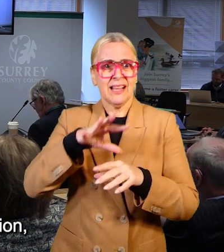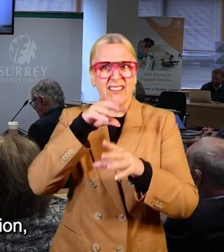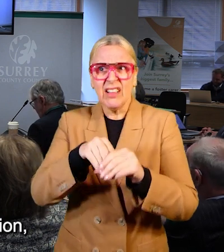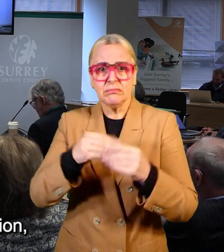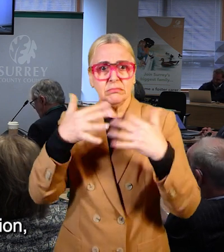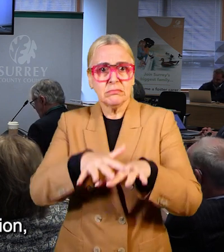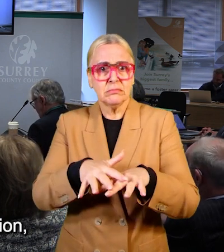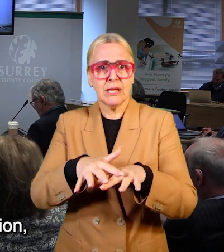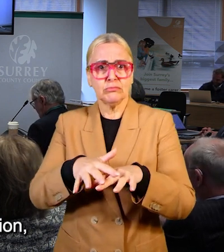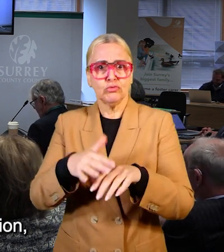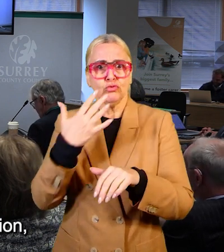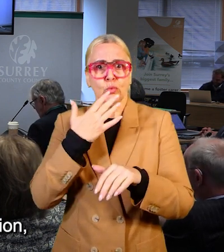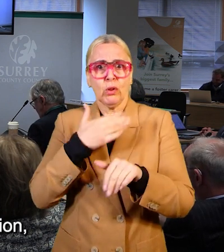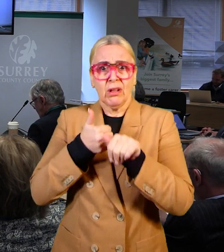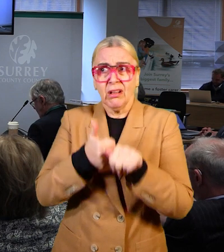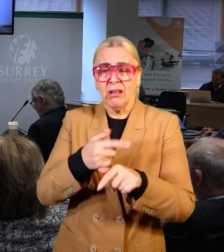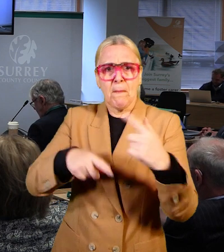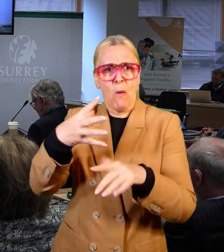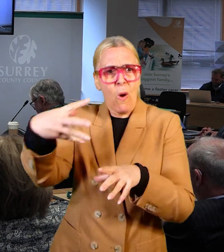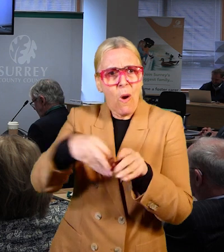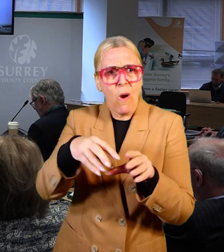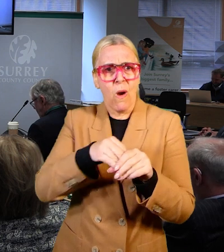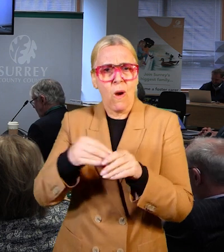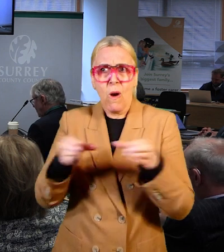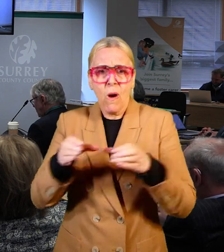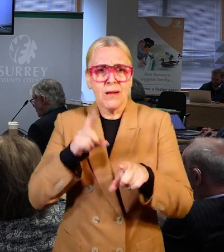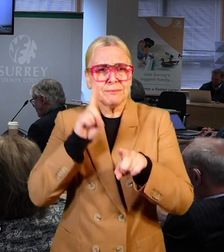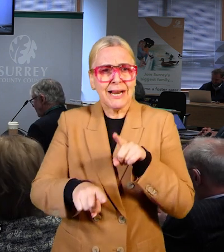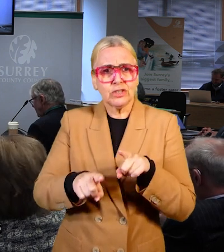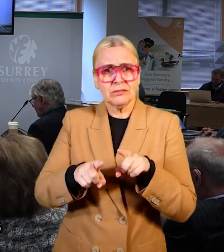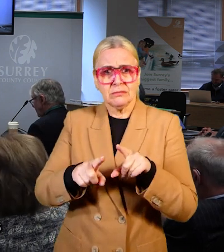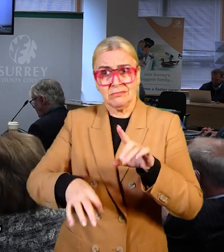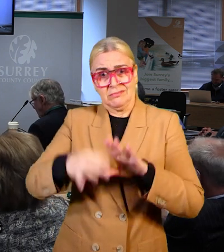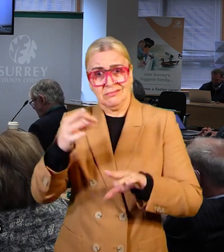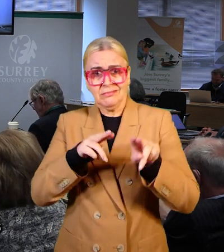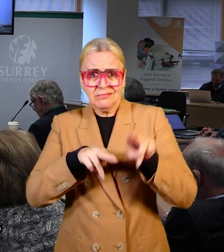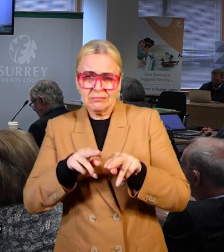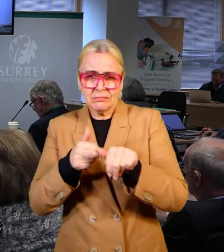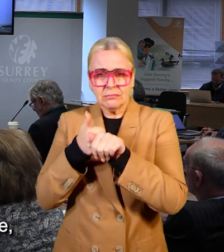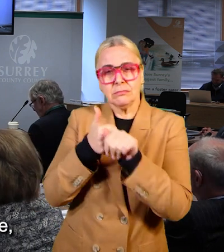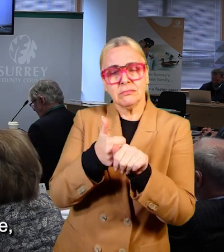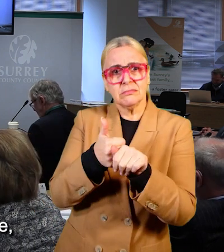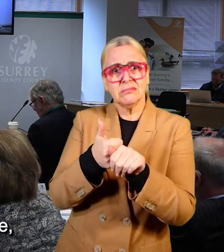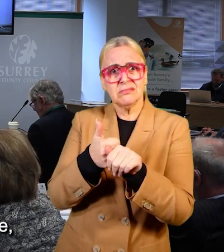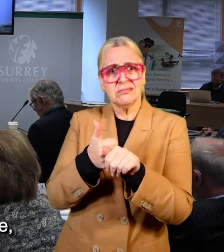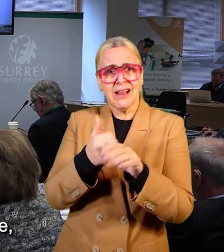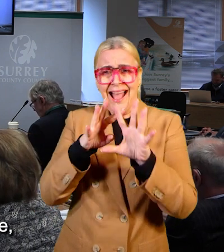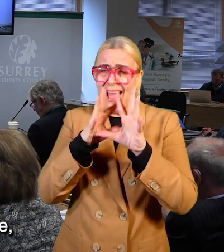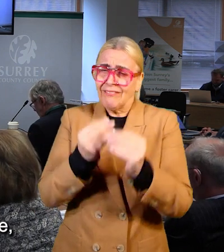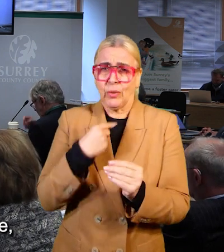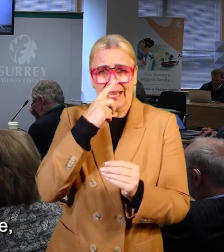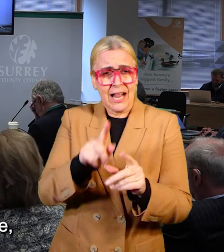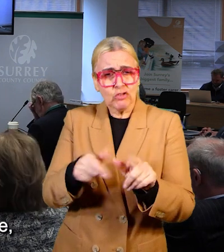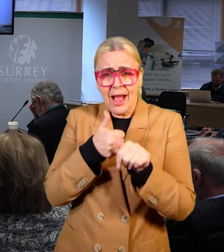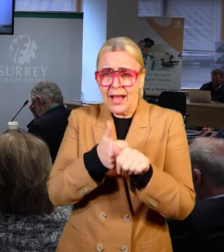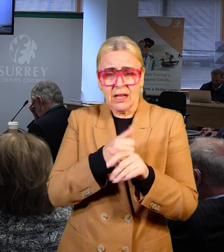We're investing in more SEND provision, including specialist places, investment in mainstream schools to support them to be more